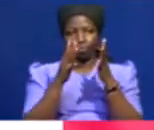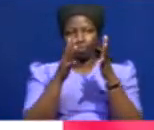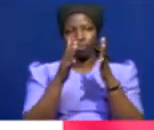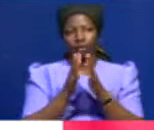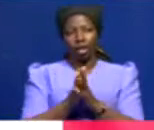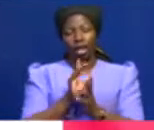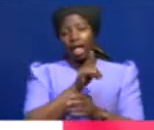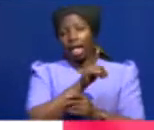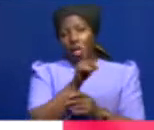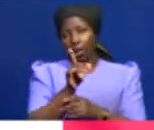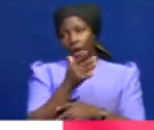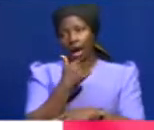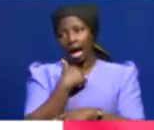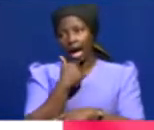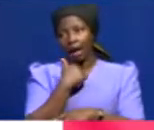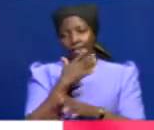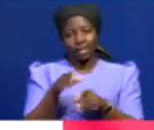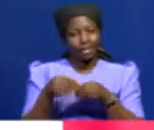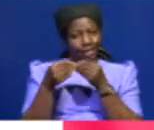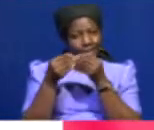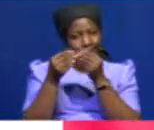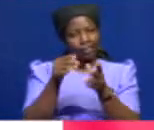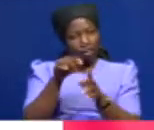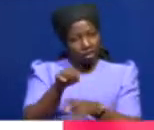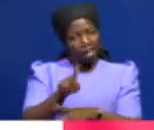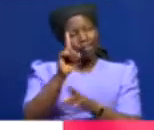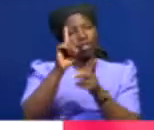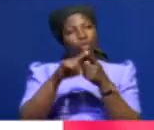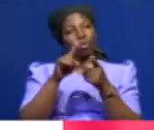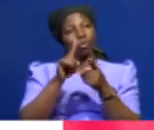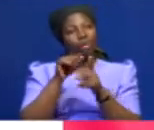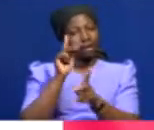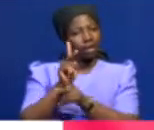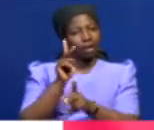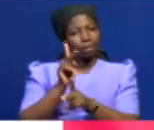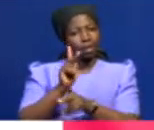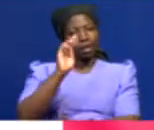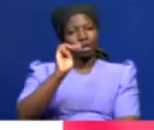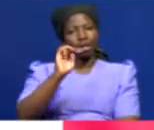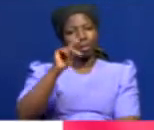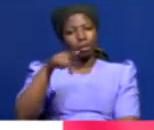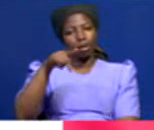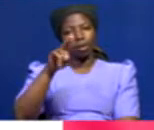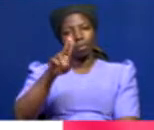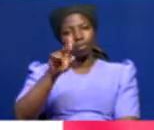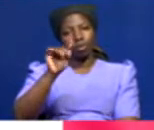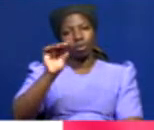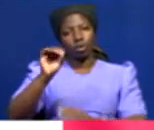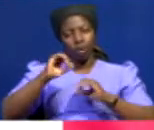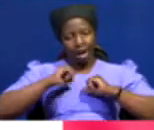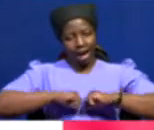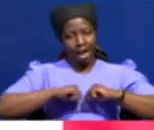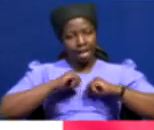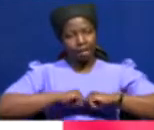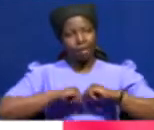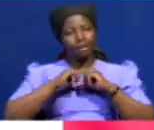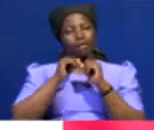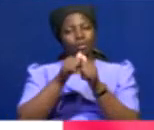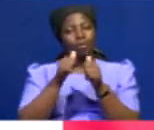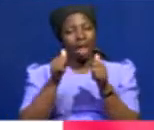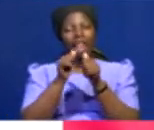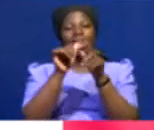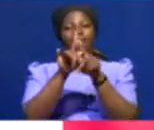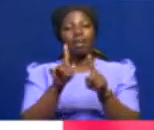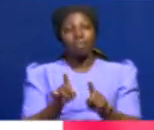You have dedicated yourself to keeping the Maputo Protocol alive, and you have made it important,